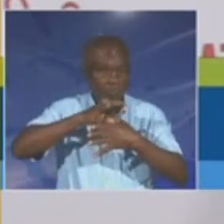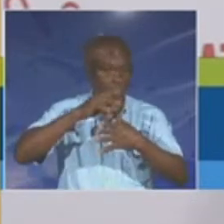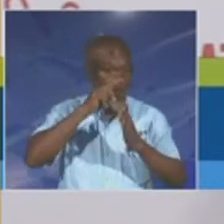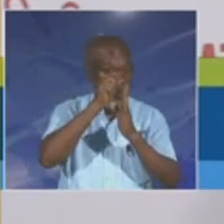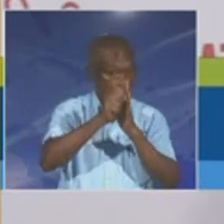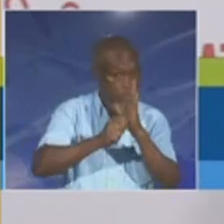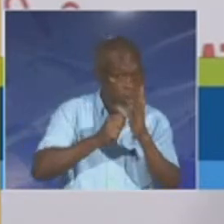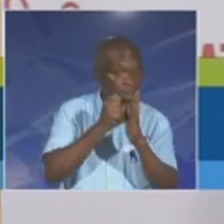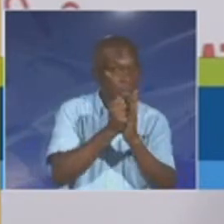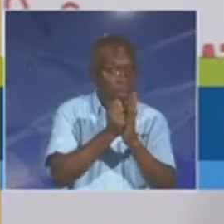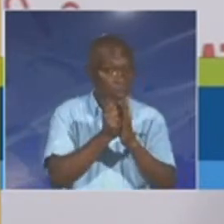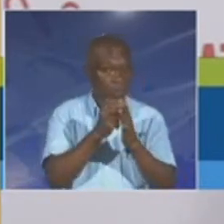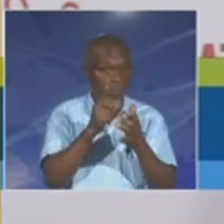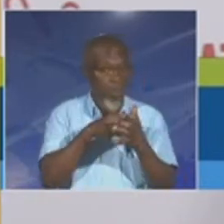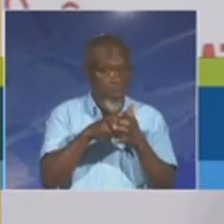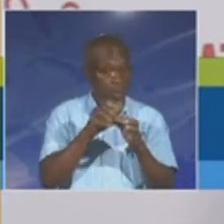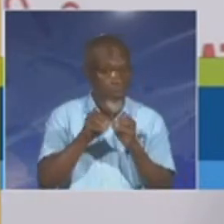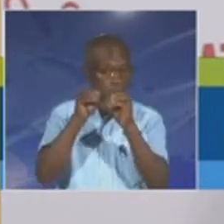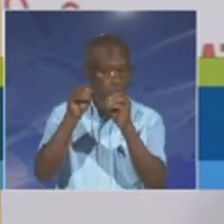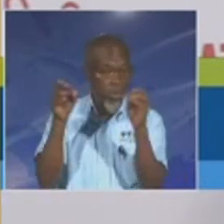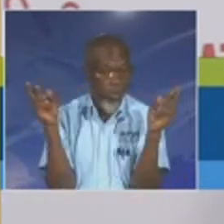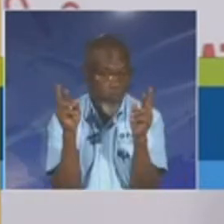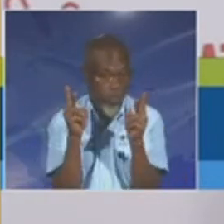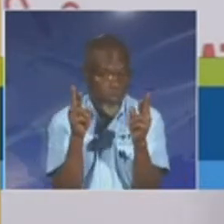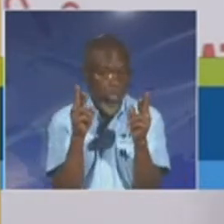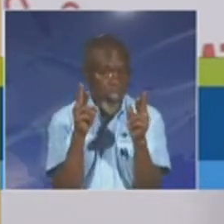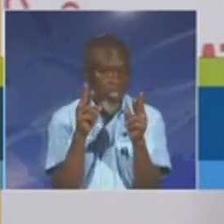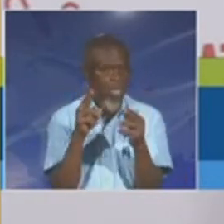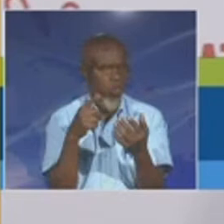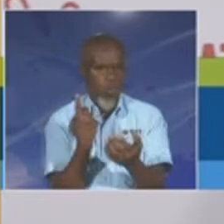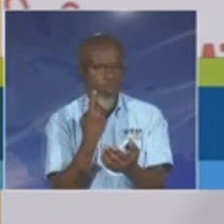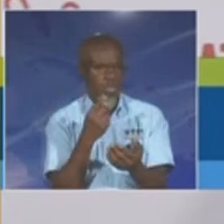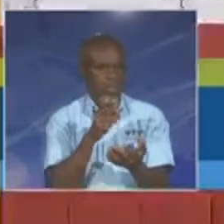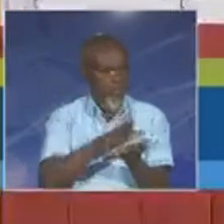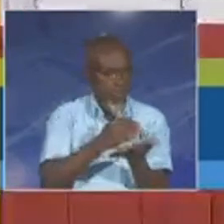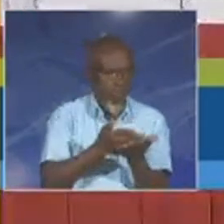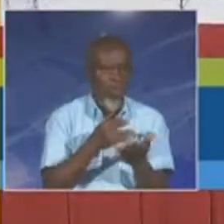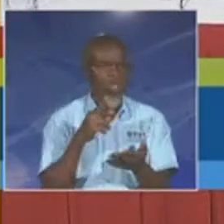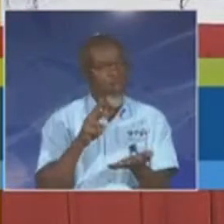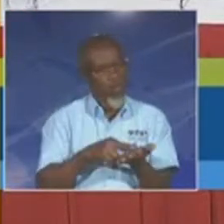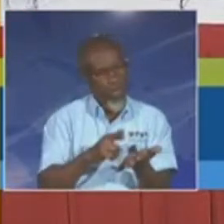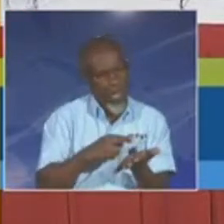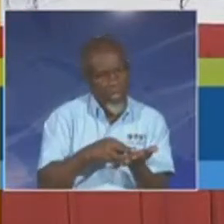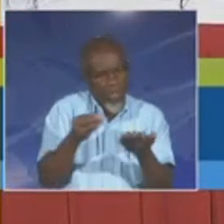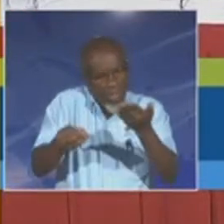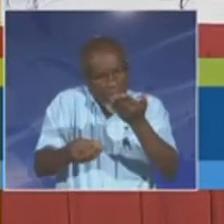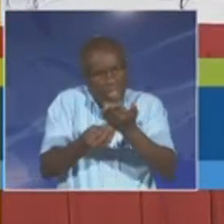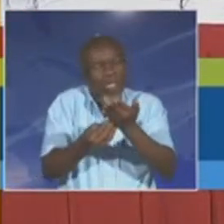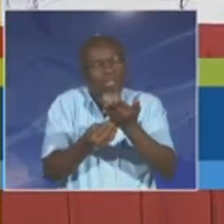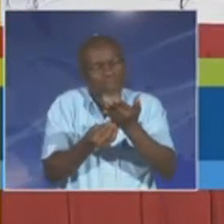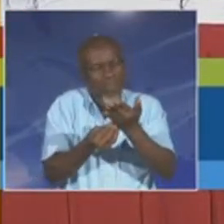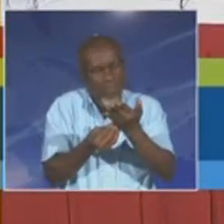in the freezer. So I hope that helps in some way. Thank you, Dr. St. Bernard. I have a question.